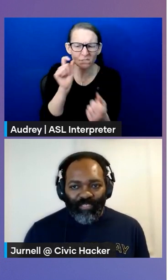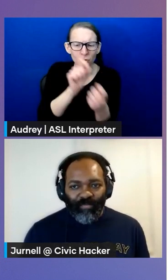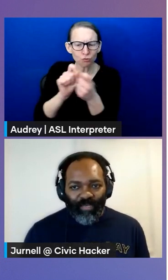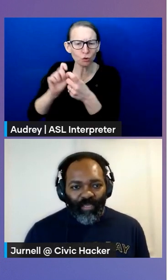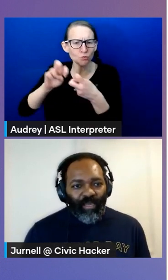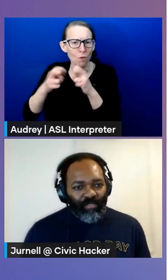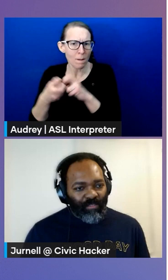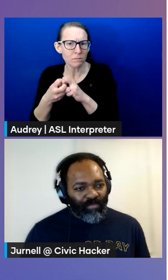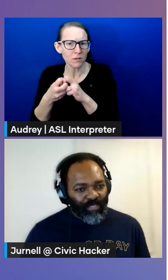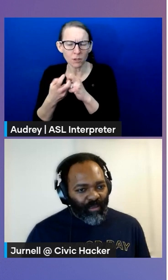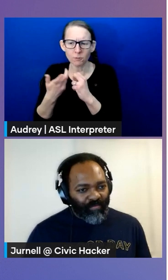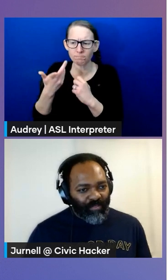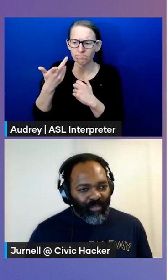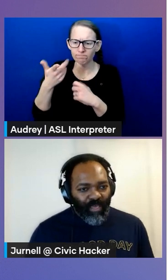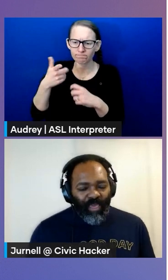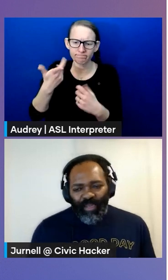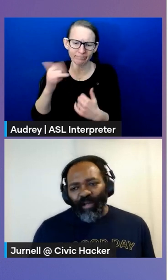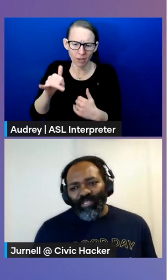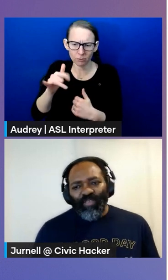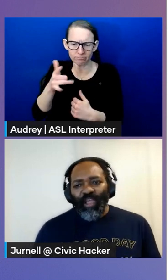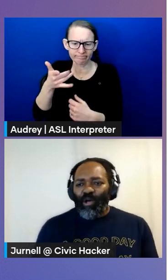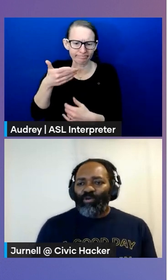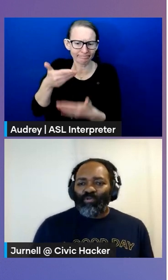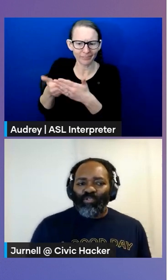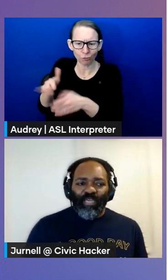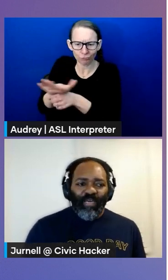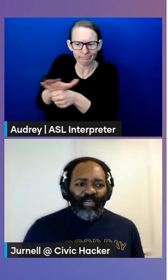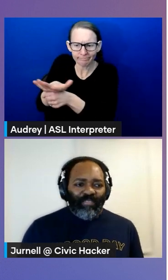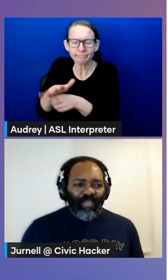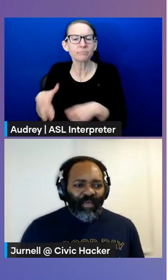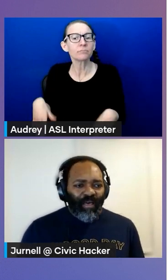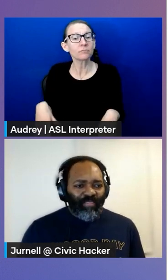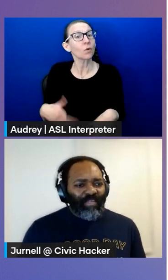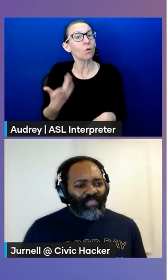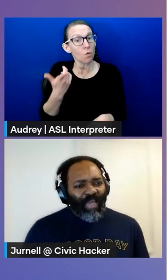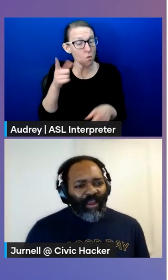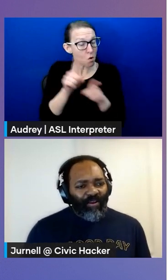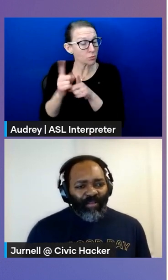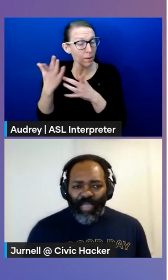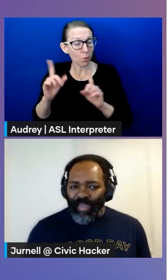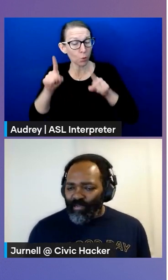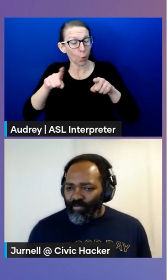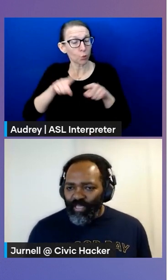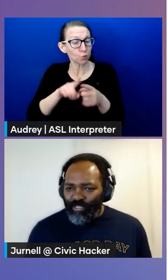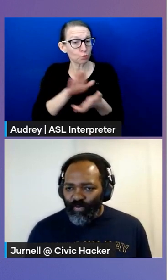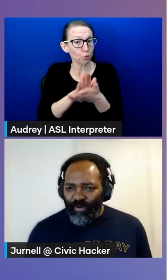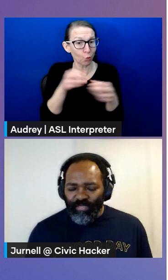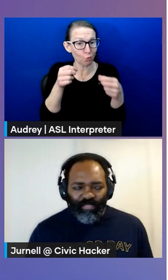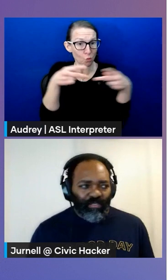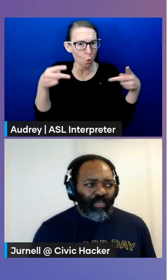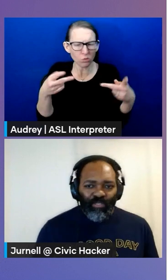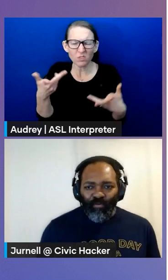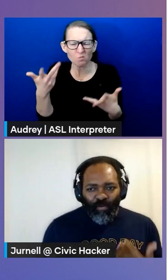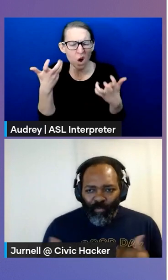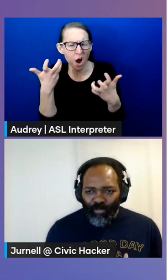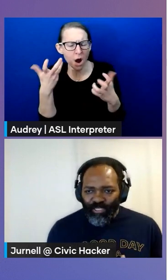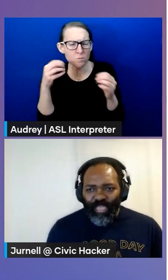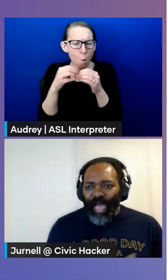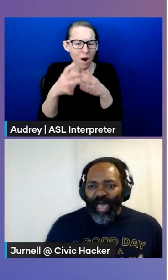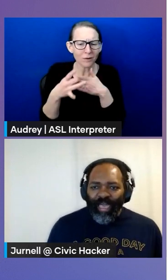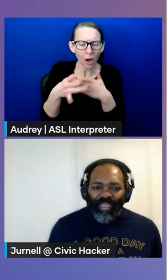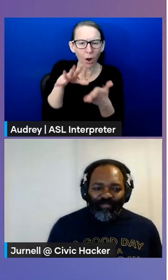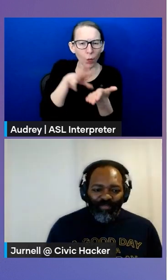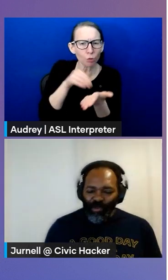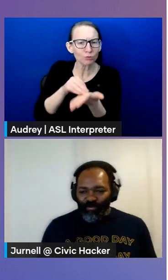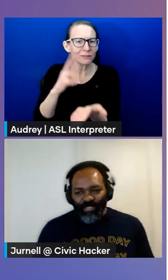close proximity to themselves. And also they are code schools because they desire guided learning experiences. So